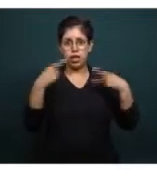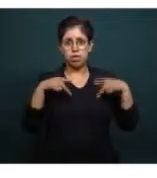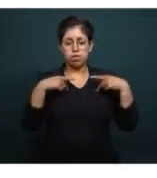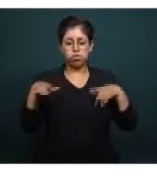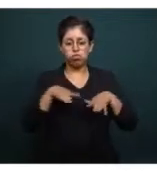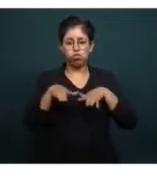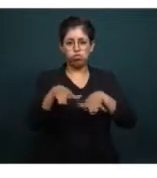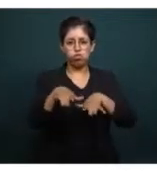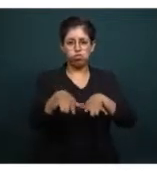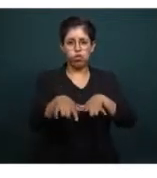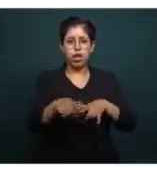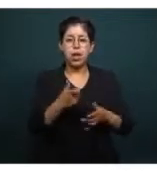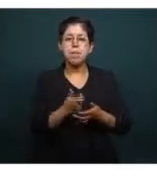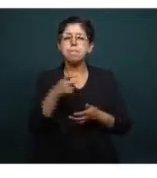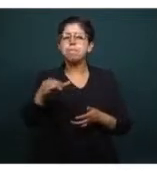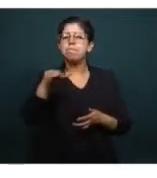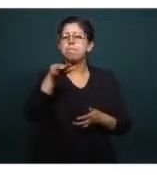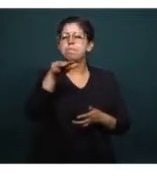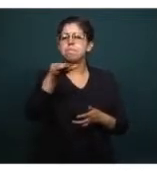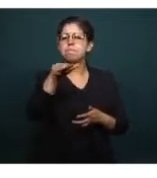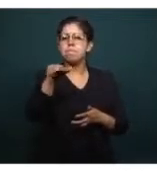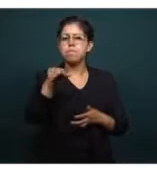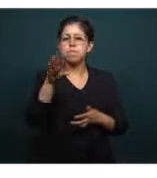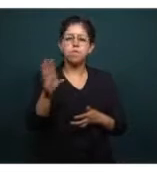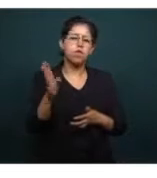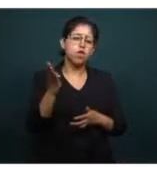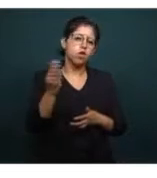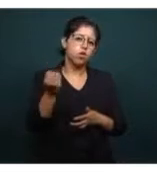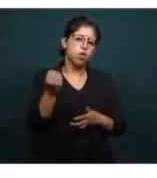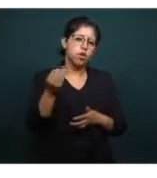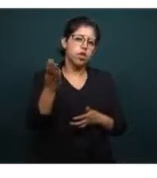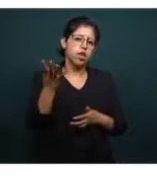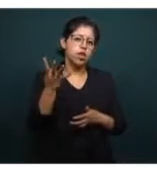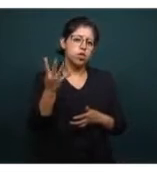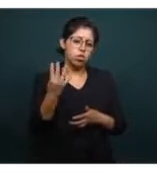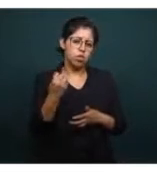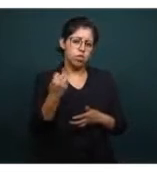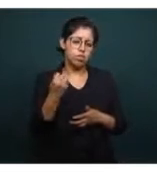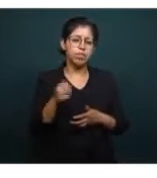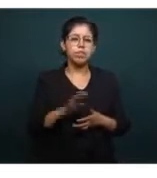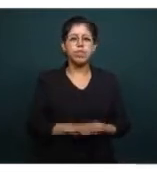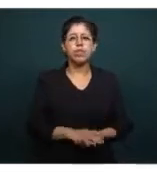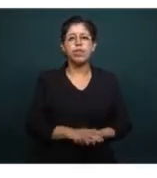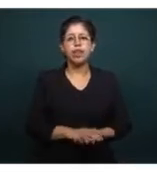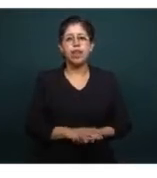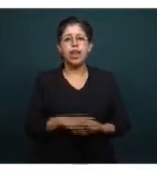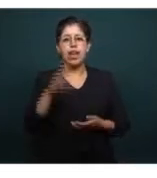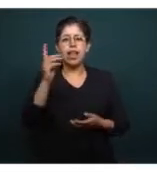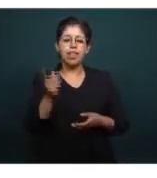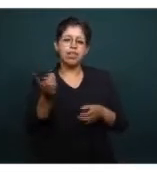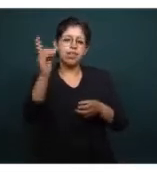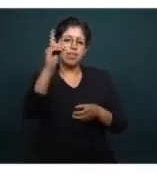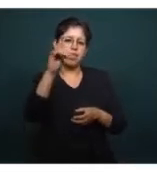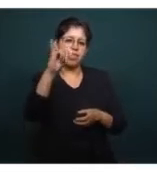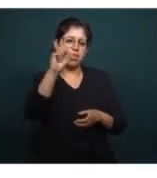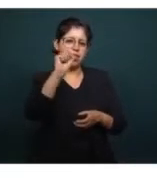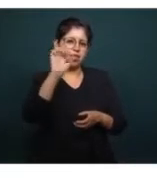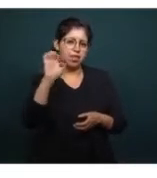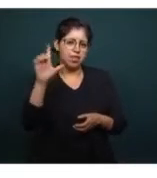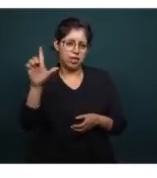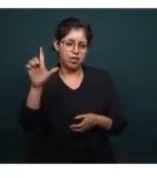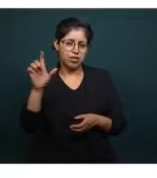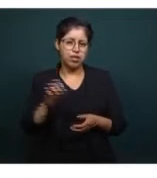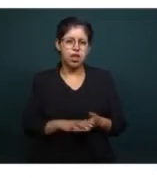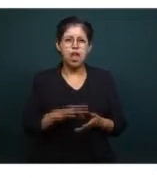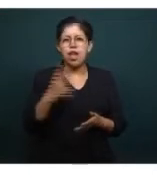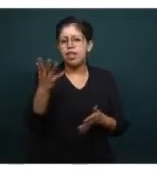cents, and it's 18.99 en la gasolina 18.99 premium y in the, oh en yeah, el premium gas. combustible diésel That's in tenemos un Tapliplan, margen de 3 Veracruz.